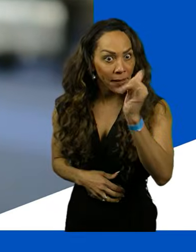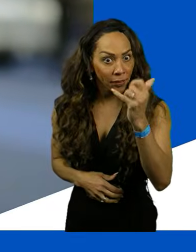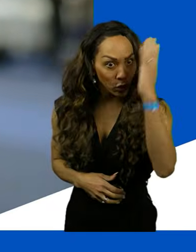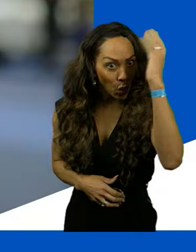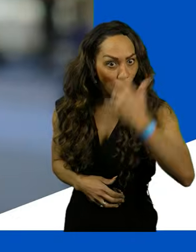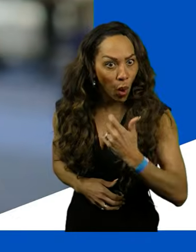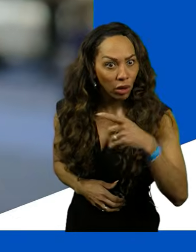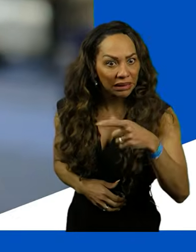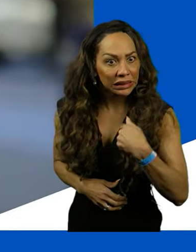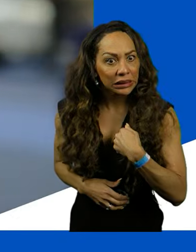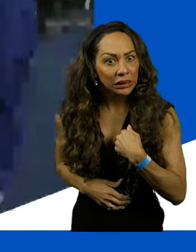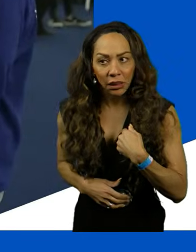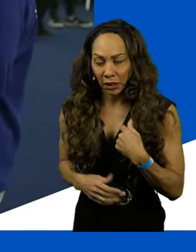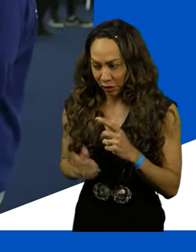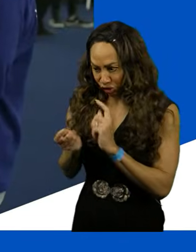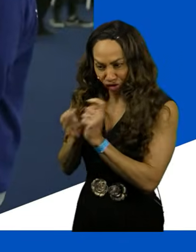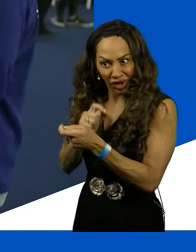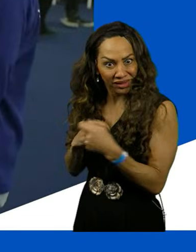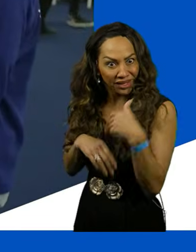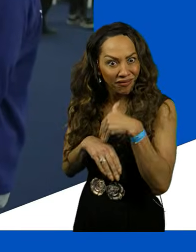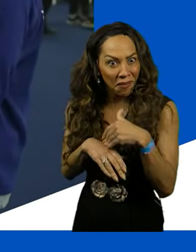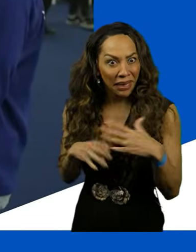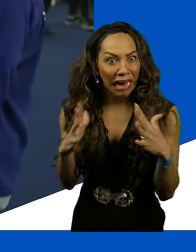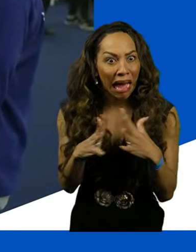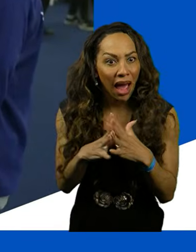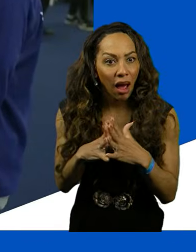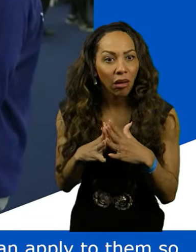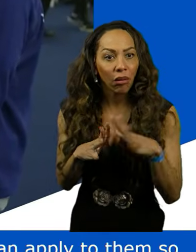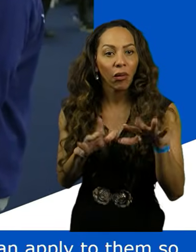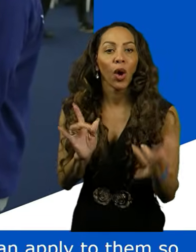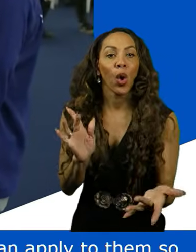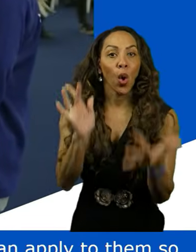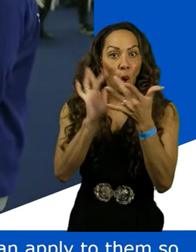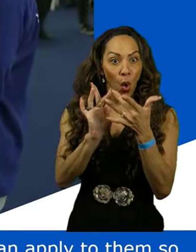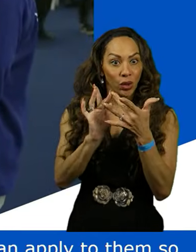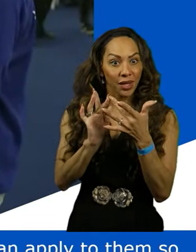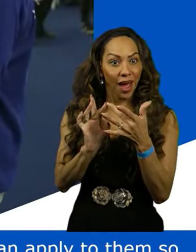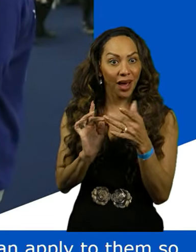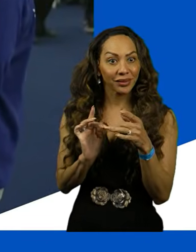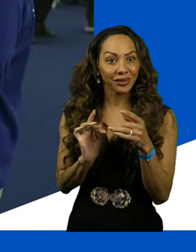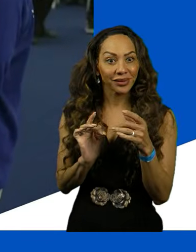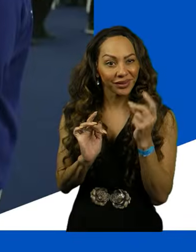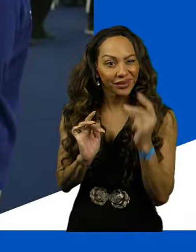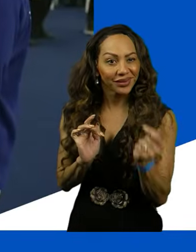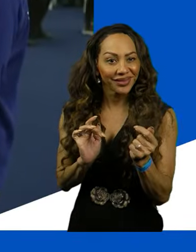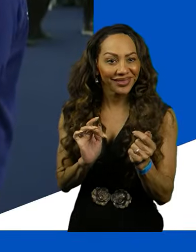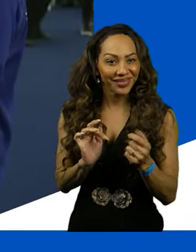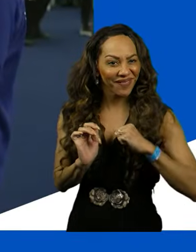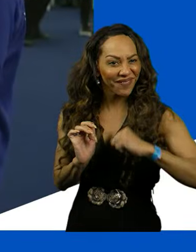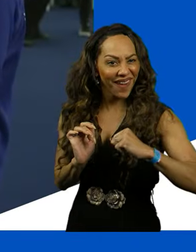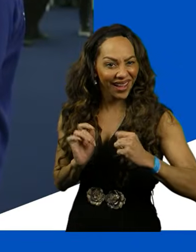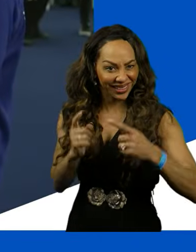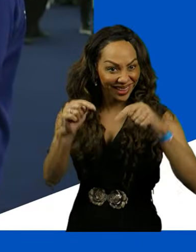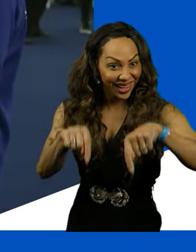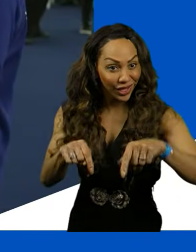have these conversations with them, can't we? Yeah. So if they're super fast, they can come and see you here today. But if not, contact us through the website, call centres. Website, centre.